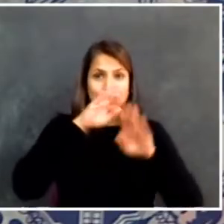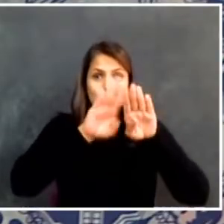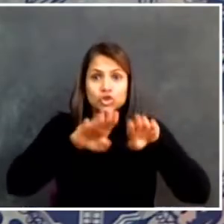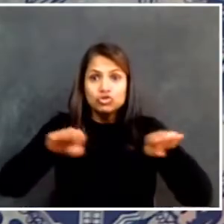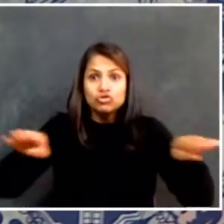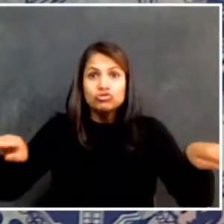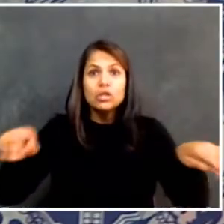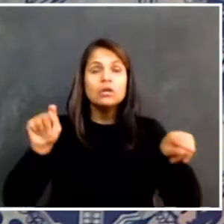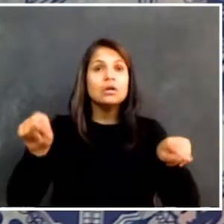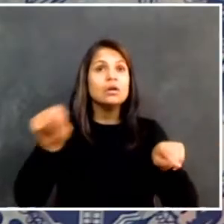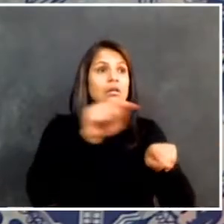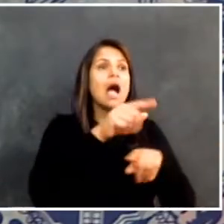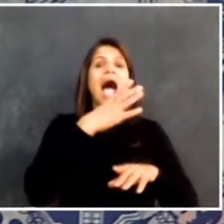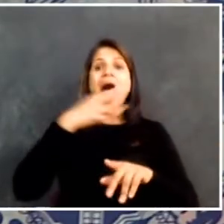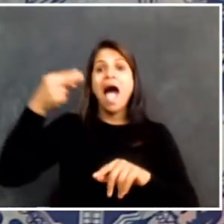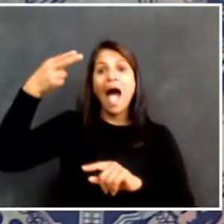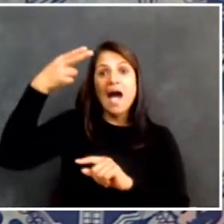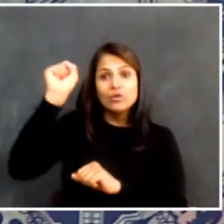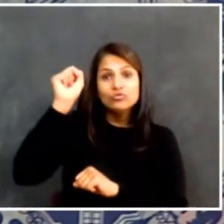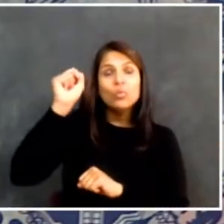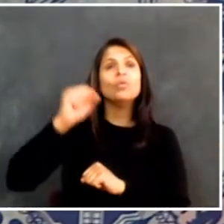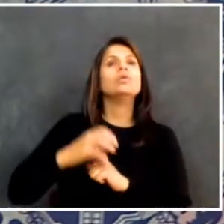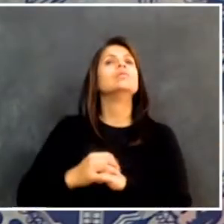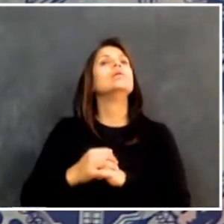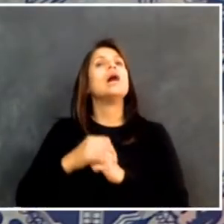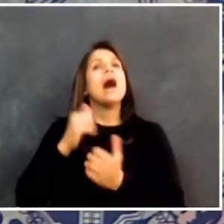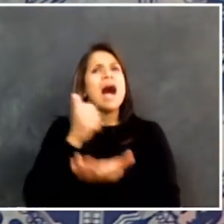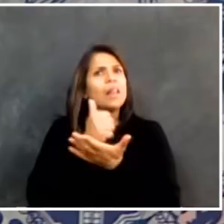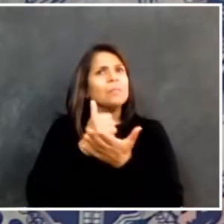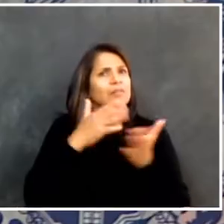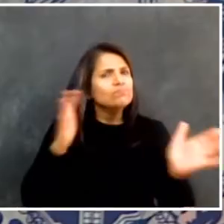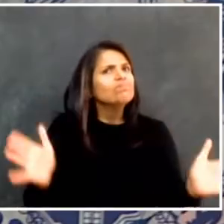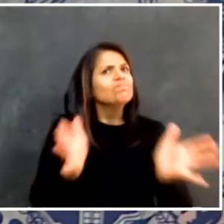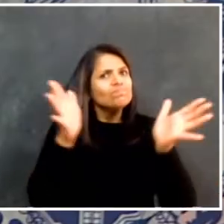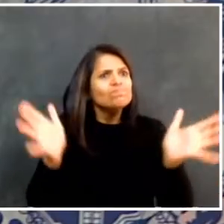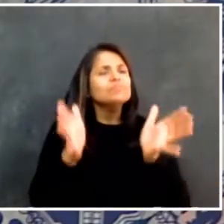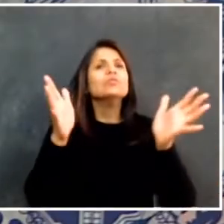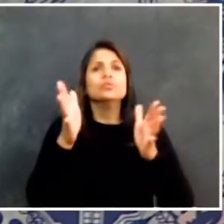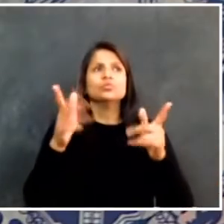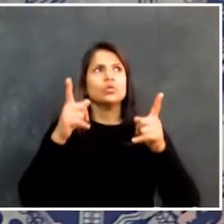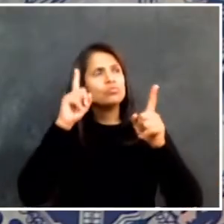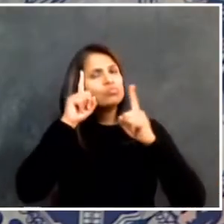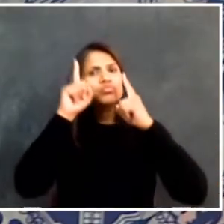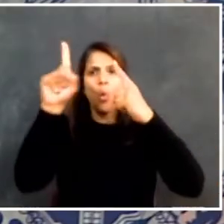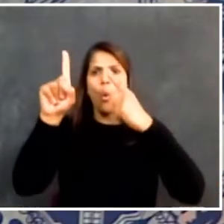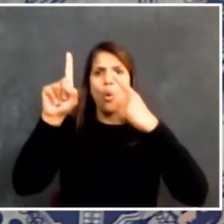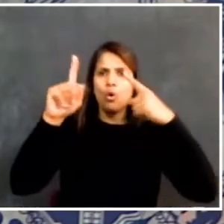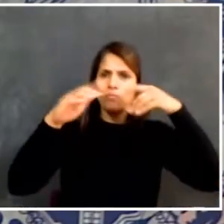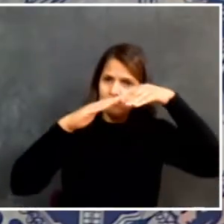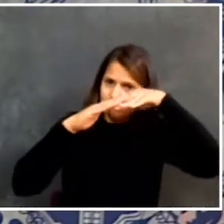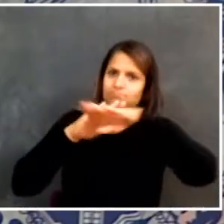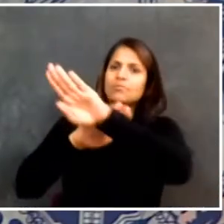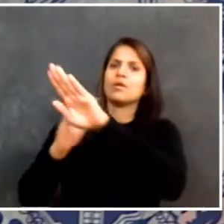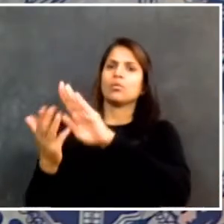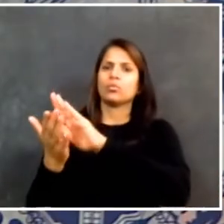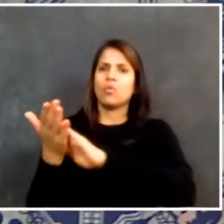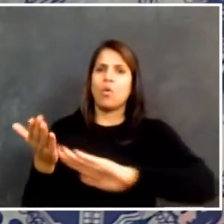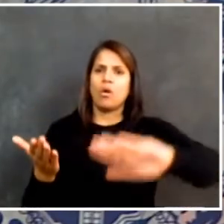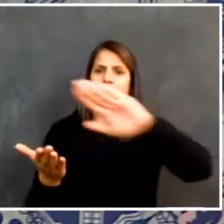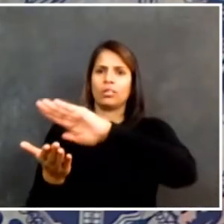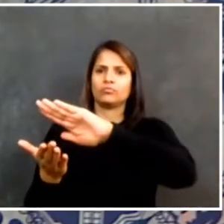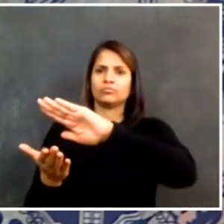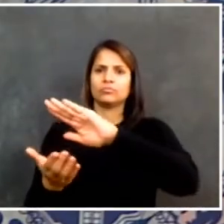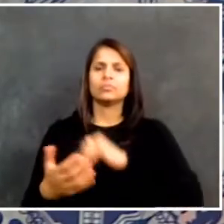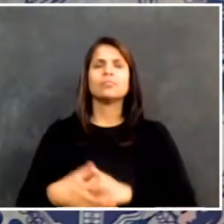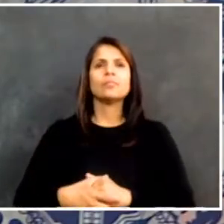support to what it would mean to get to college. And it's really been very, very productive. But those are on pause because